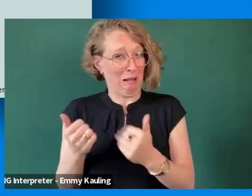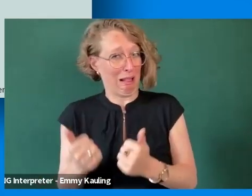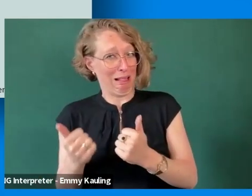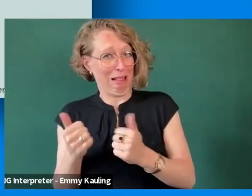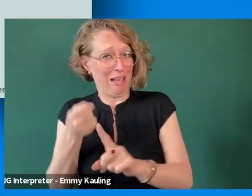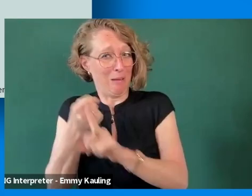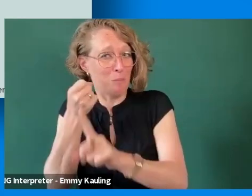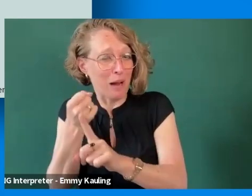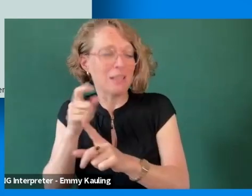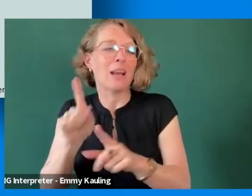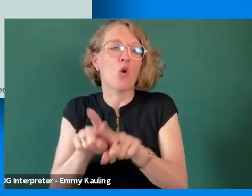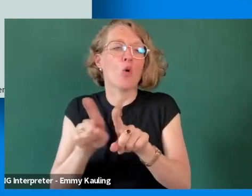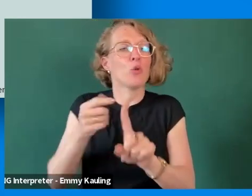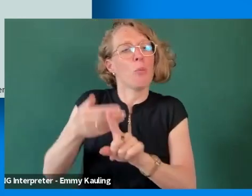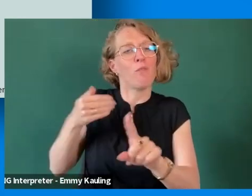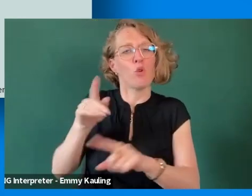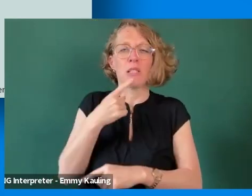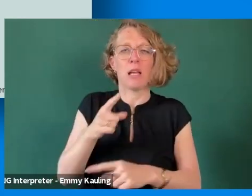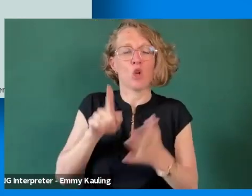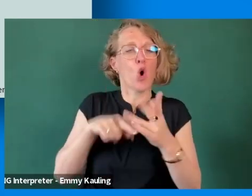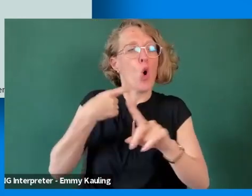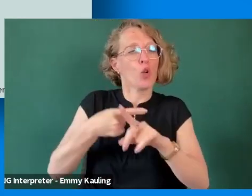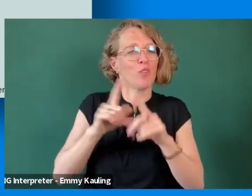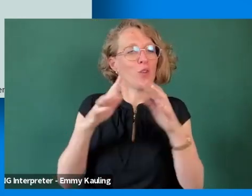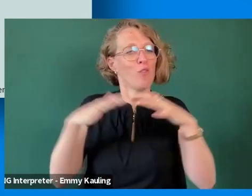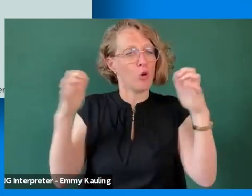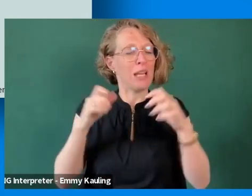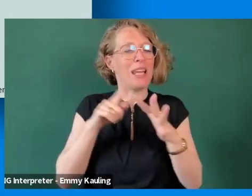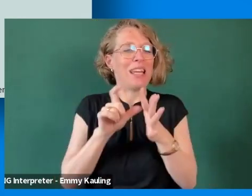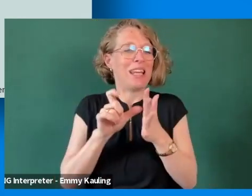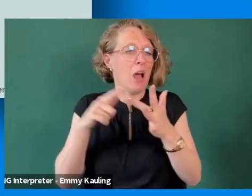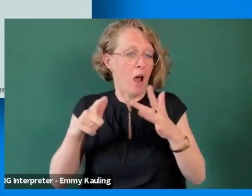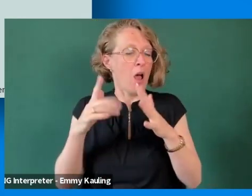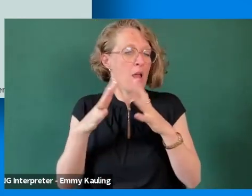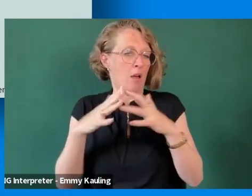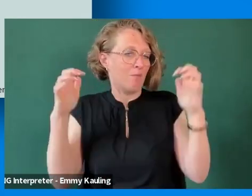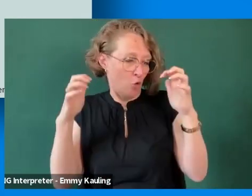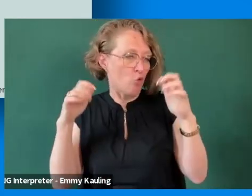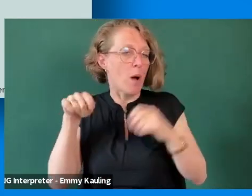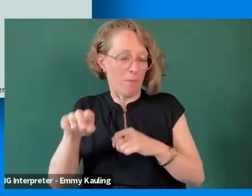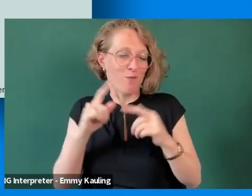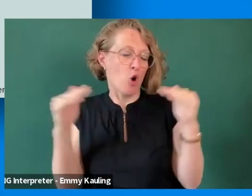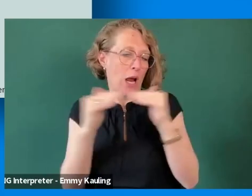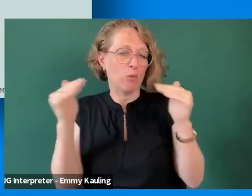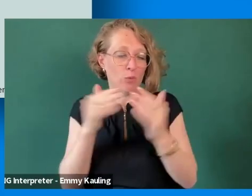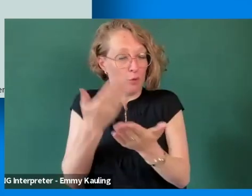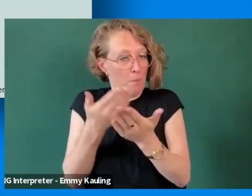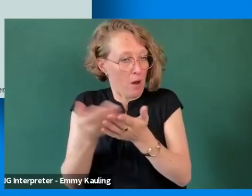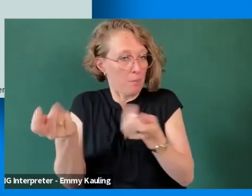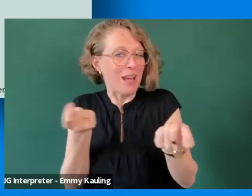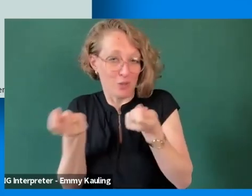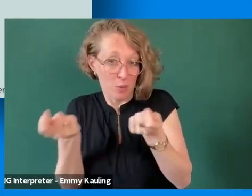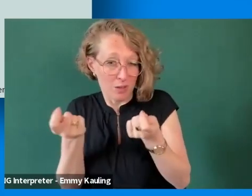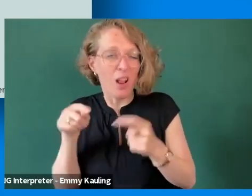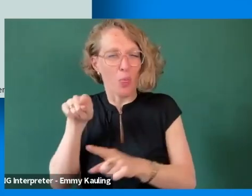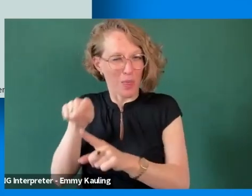also the aforementioned Oxford Forum EDI and demand management working groups, parameters for equitable demand management that we're also trying